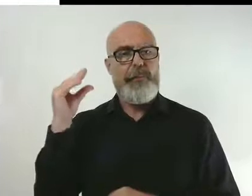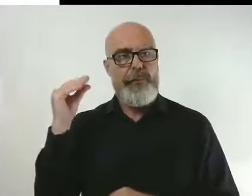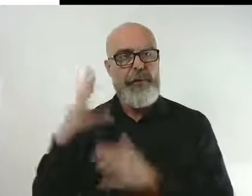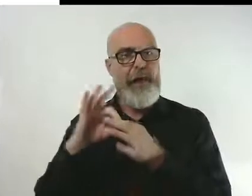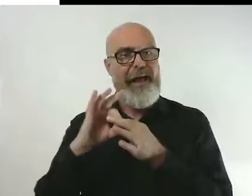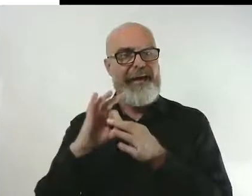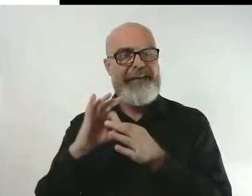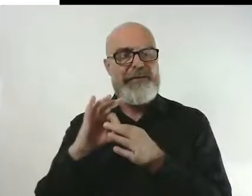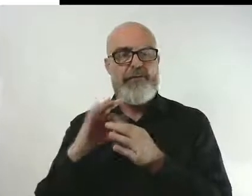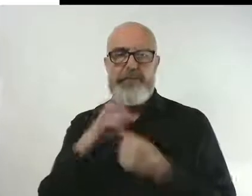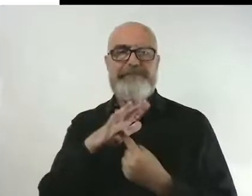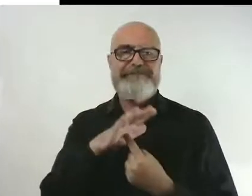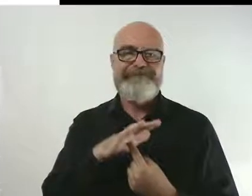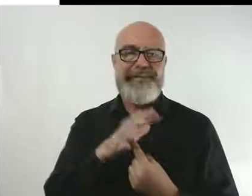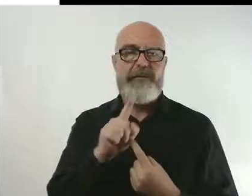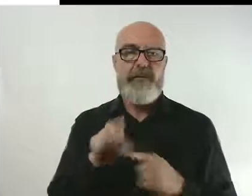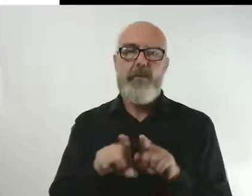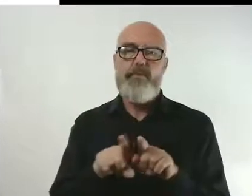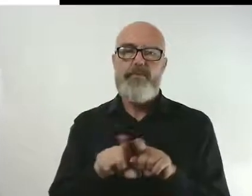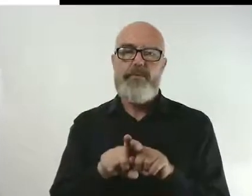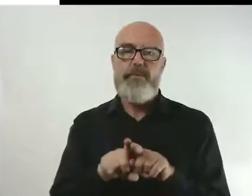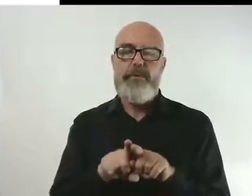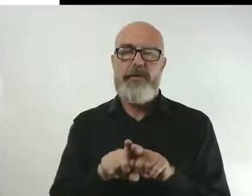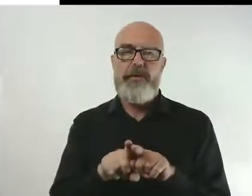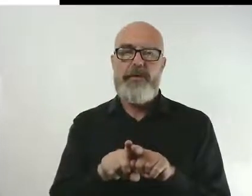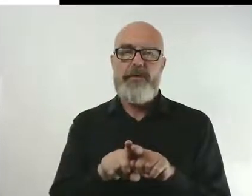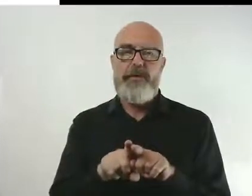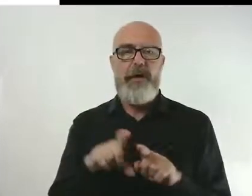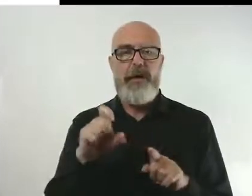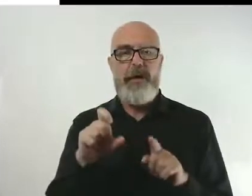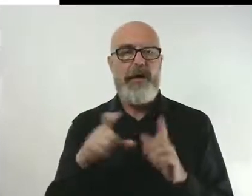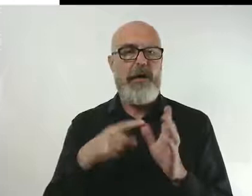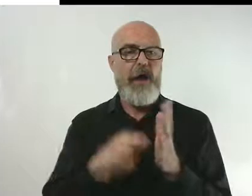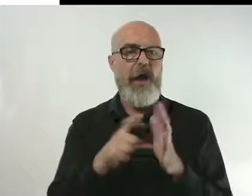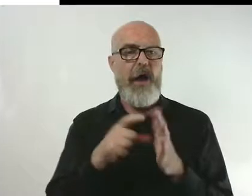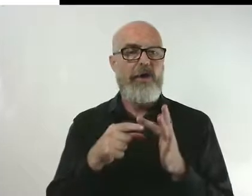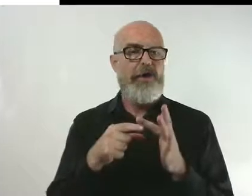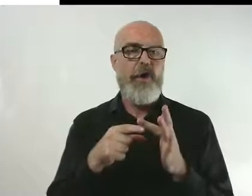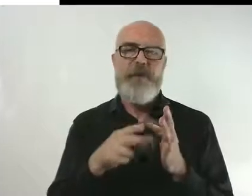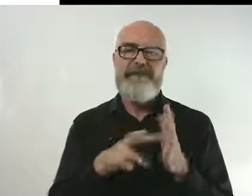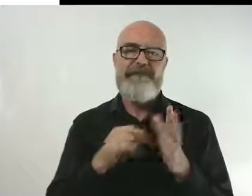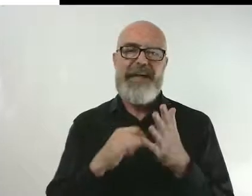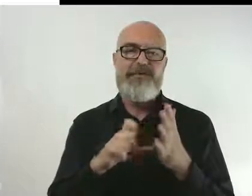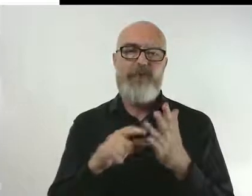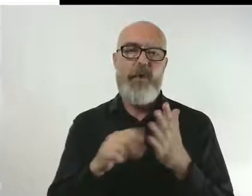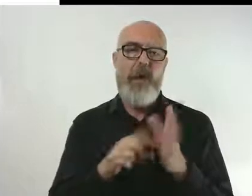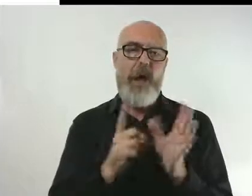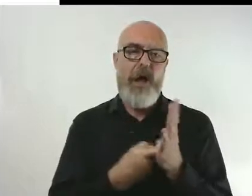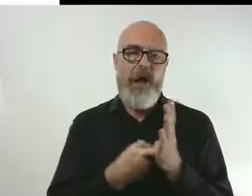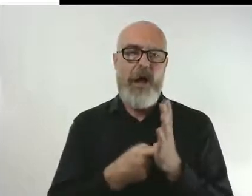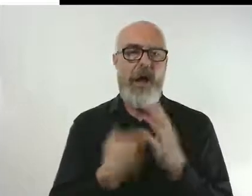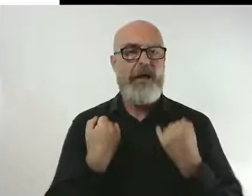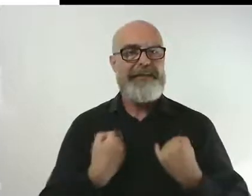In addition, hearing loss is linked not only with depression, but may also be a signal of cardiovascular